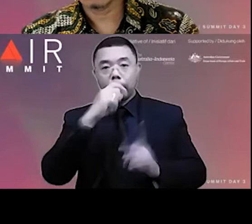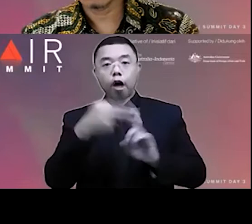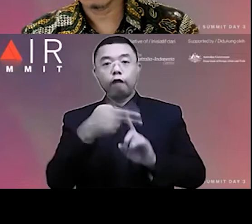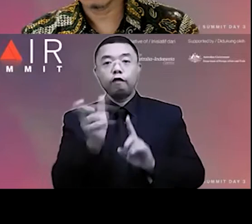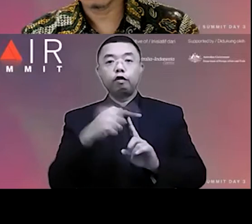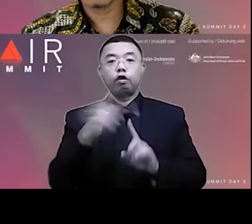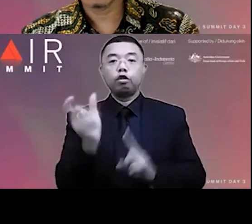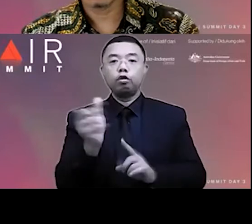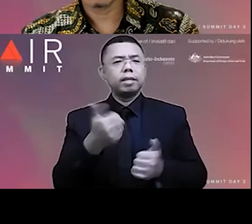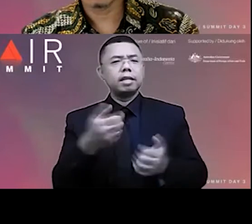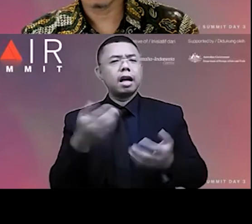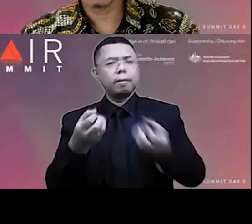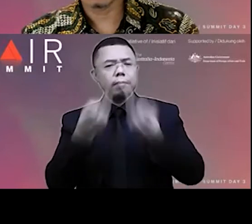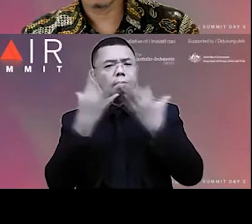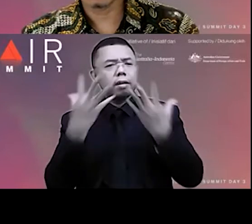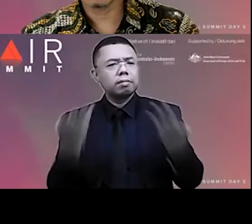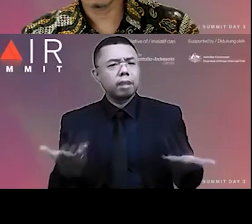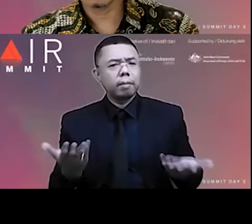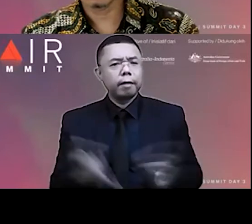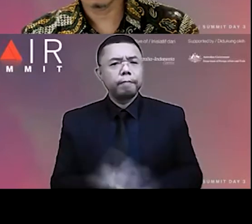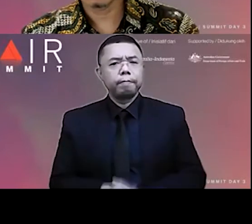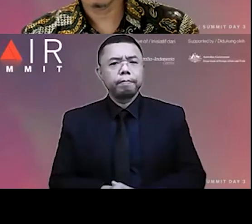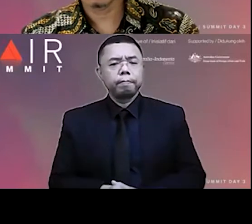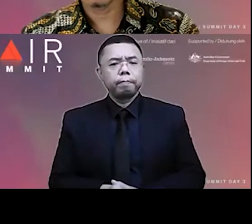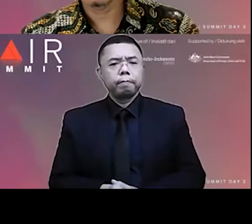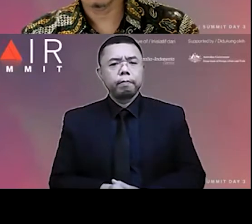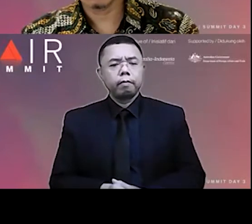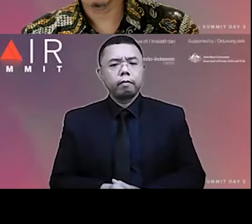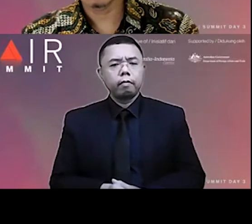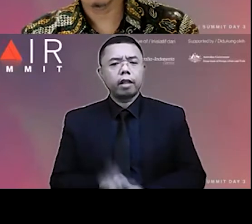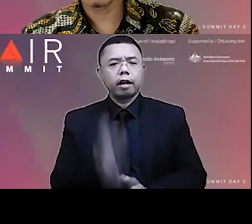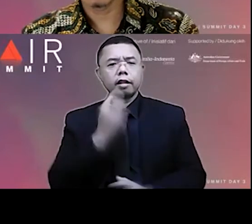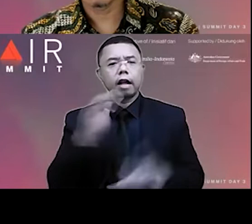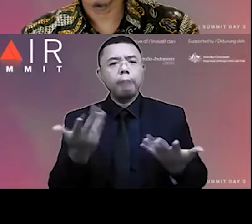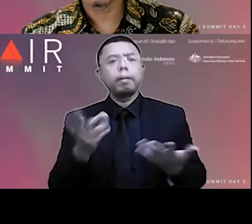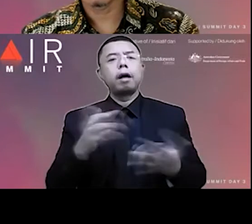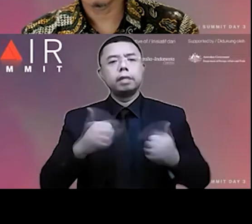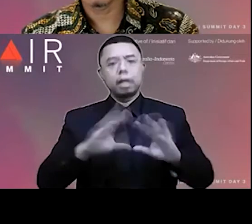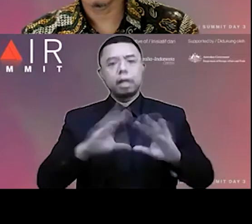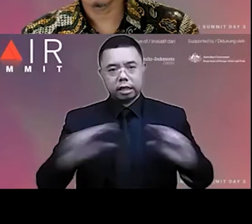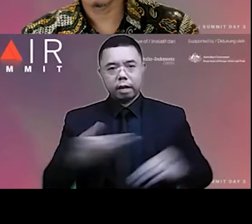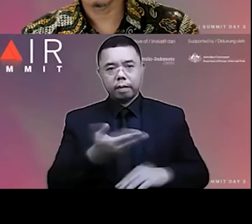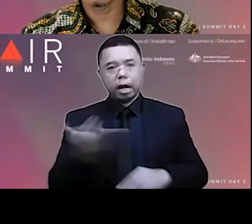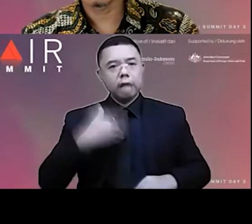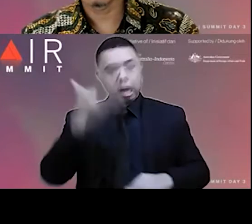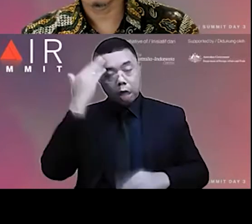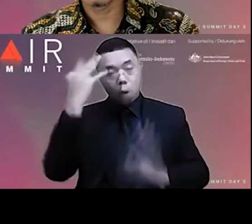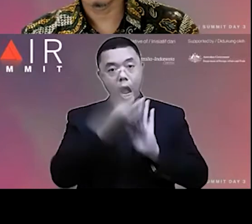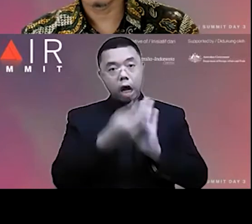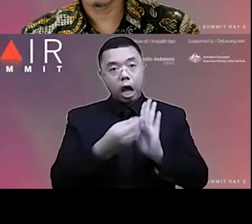government might do? I know that the budget hasn't been fully realised, so maybe there's some ways that funding is going to be